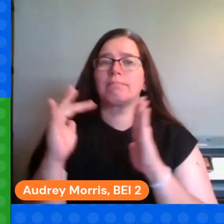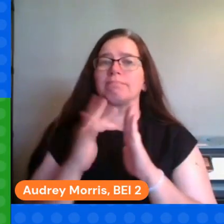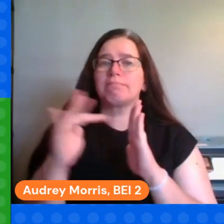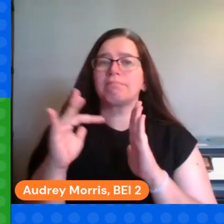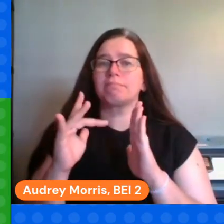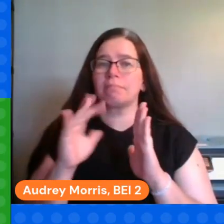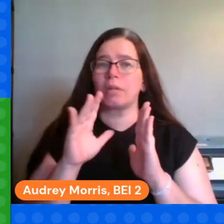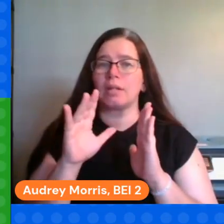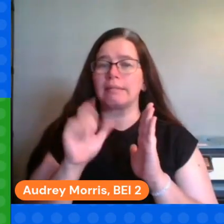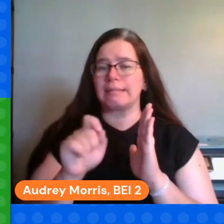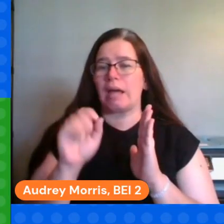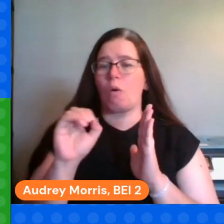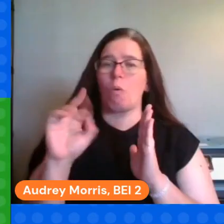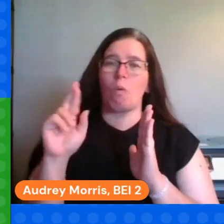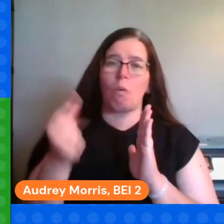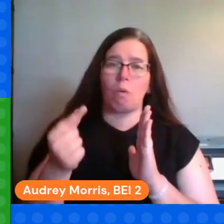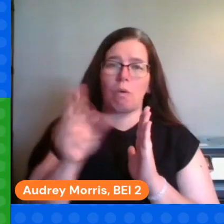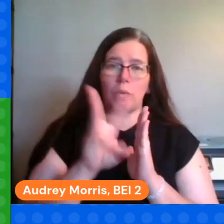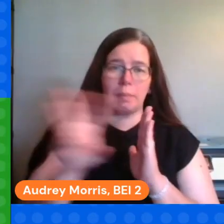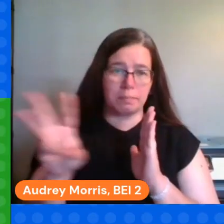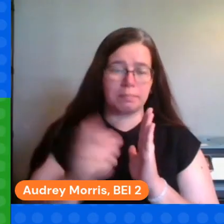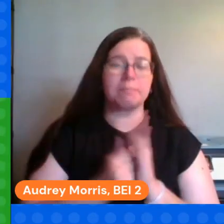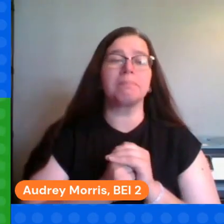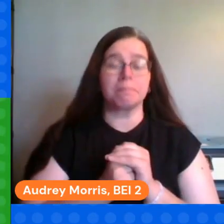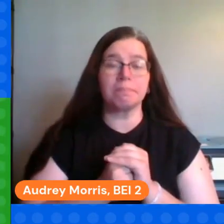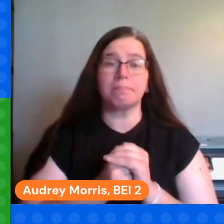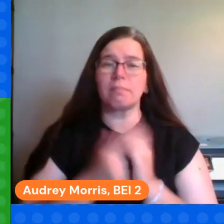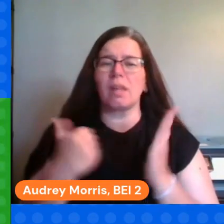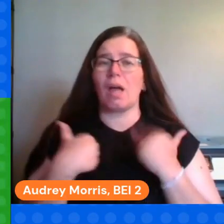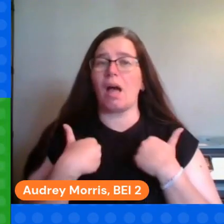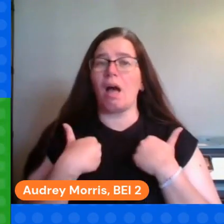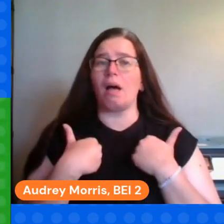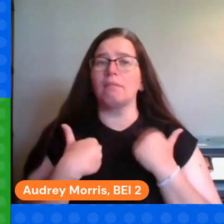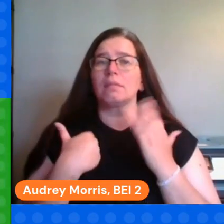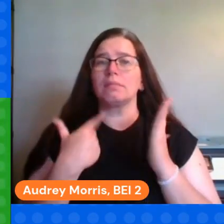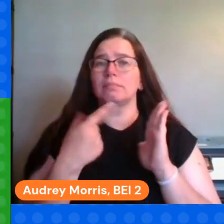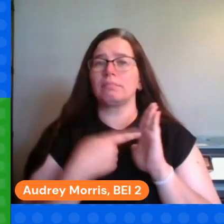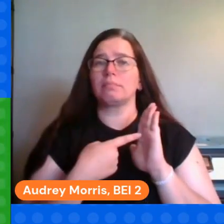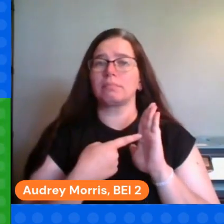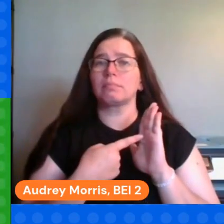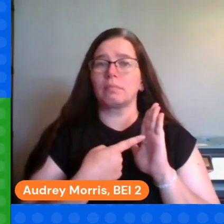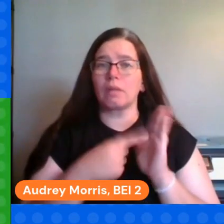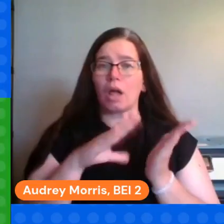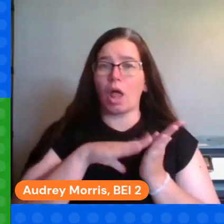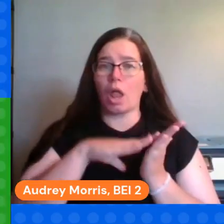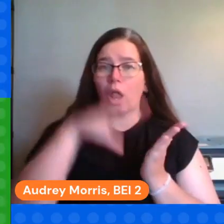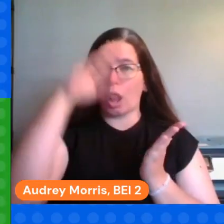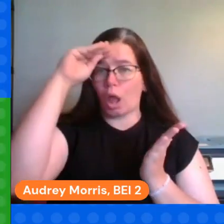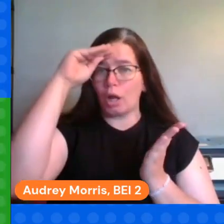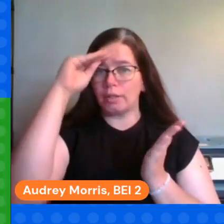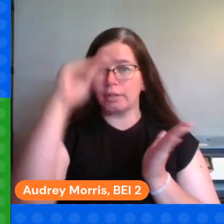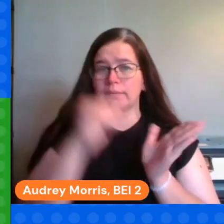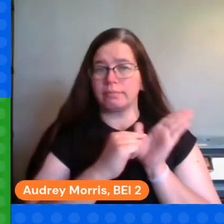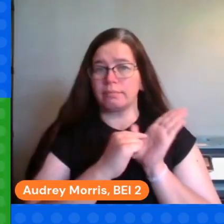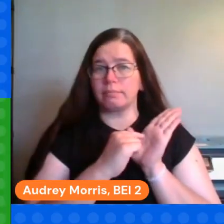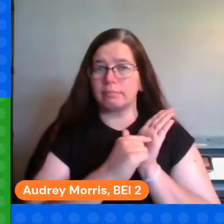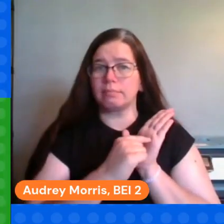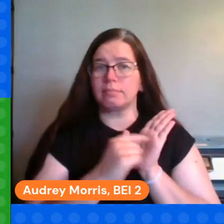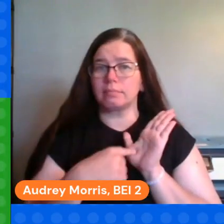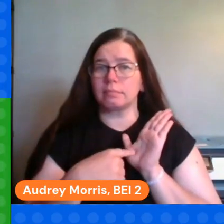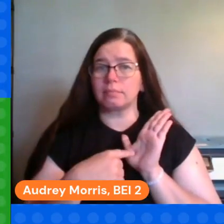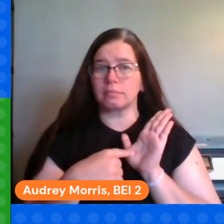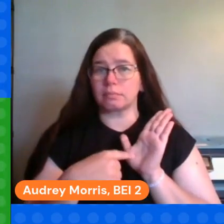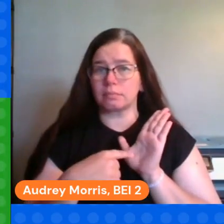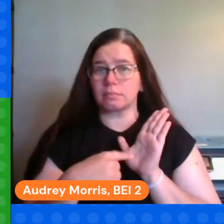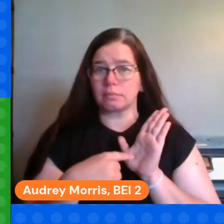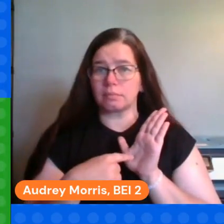octostudio.org page. And right there, we're going to have this learn section in the menu, and you